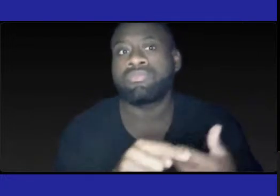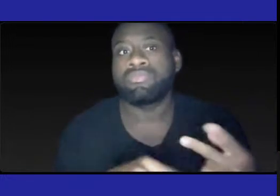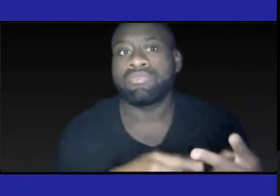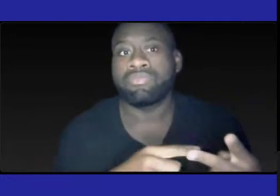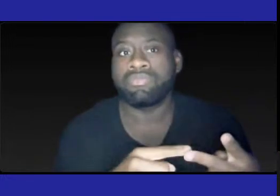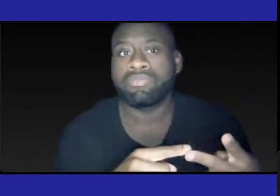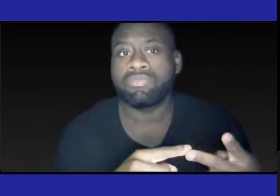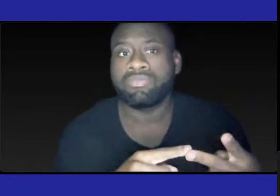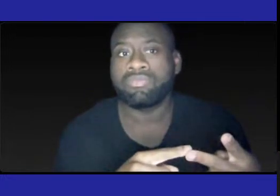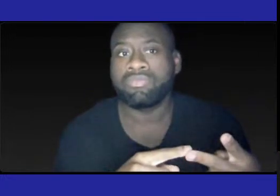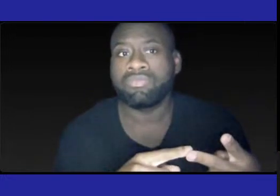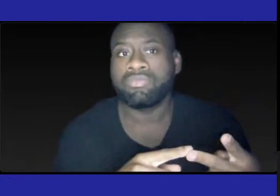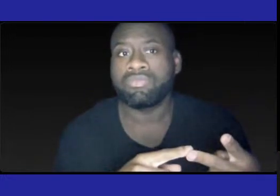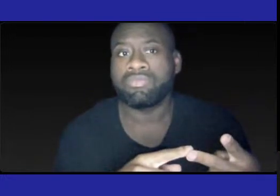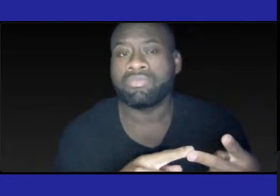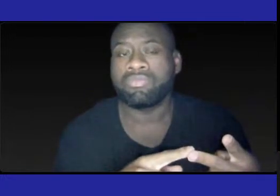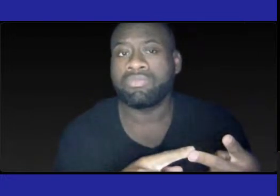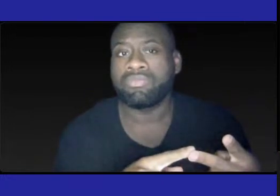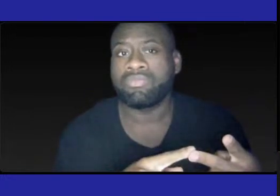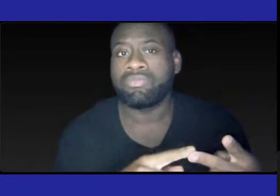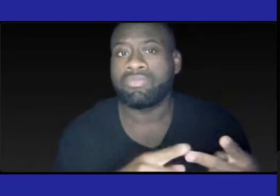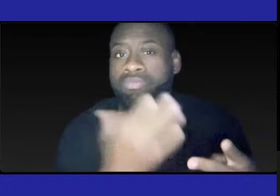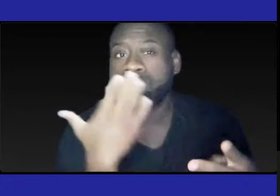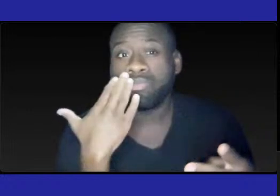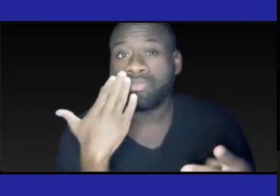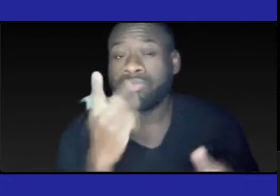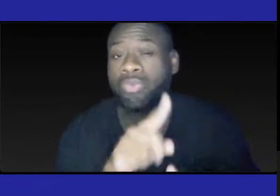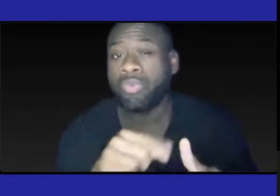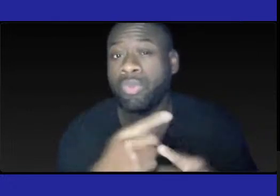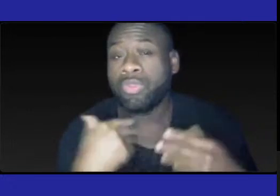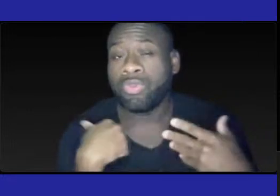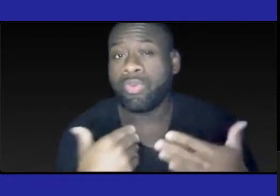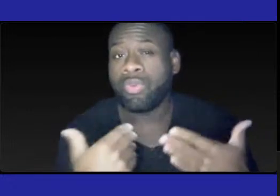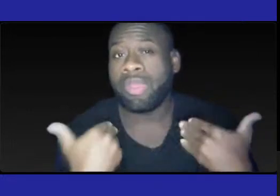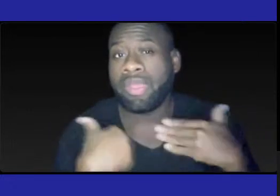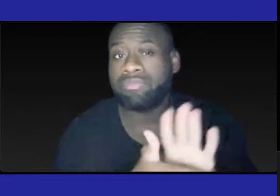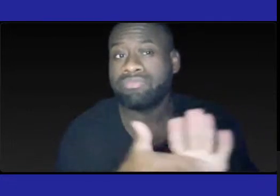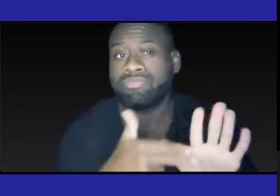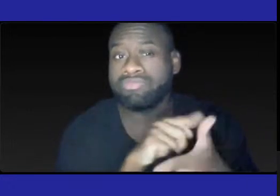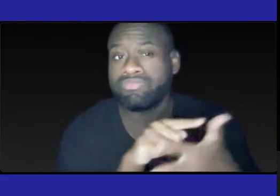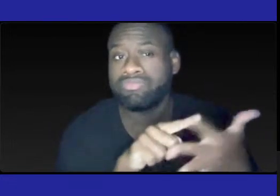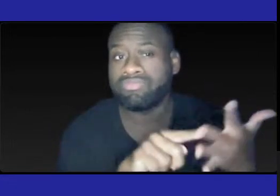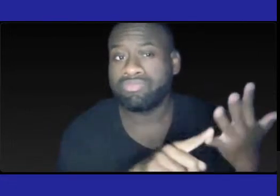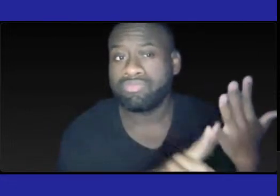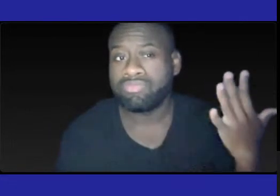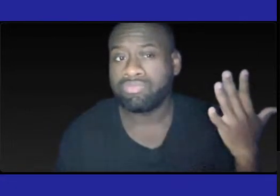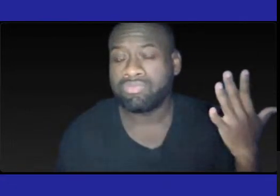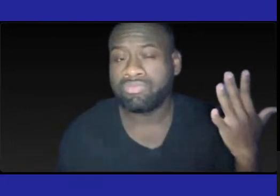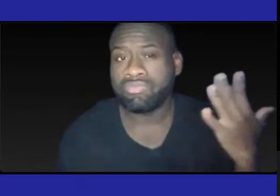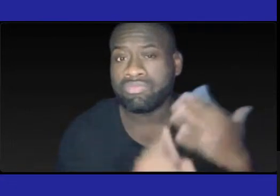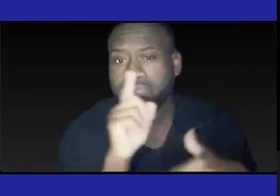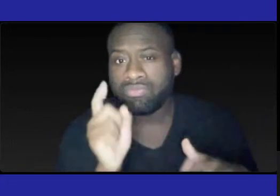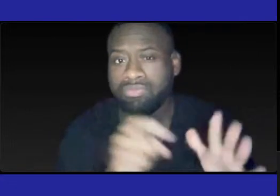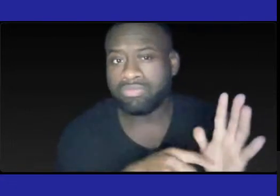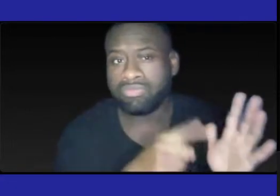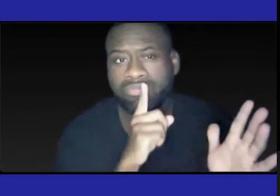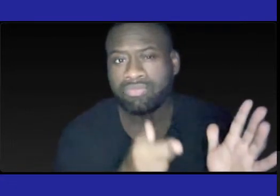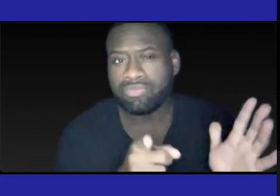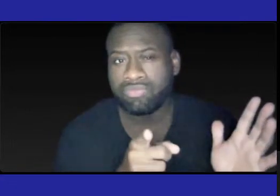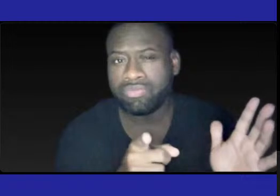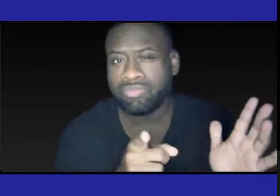so, you know, when you have all that, we saw a really, you